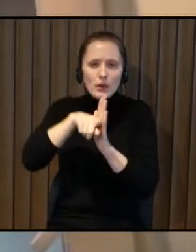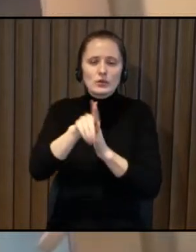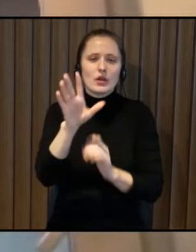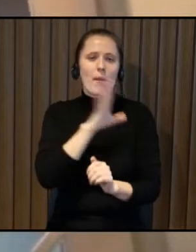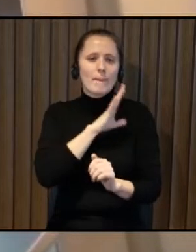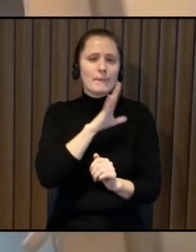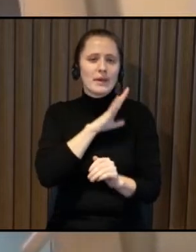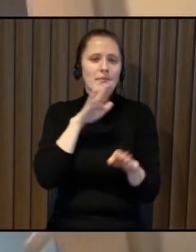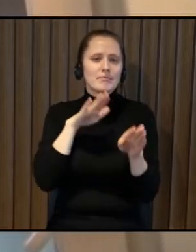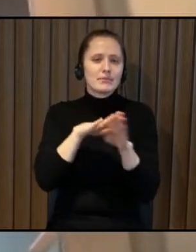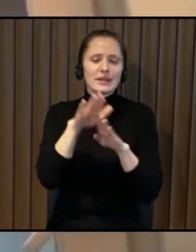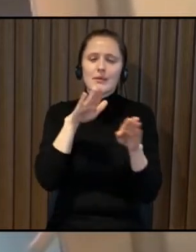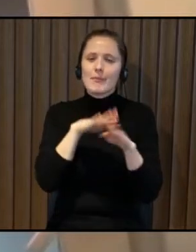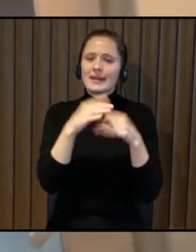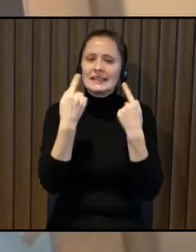what we felt,